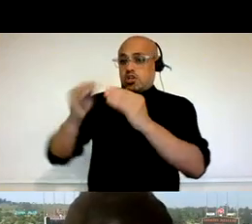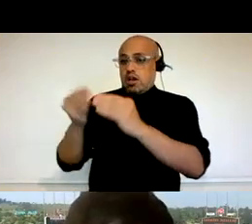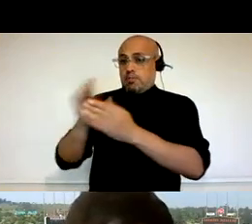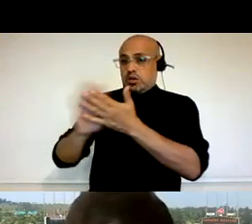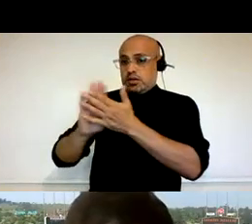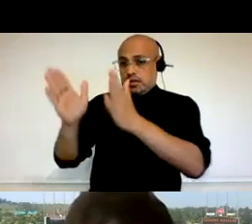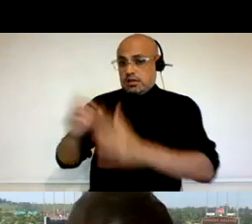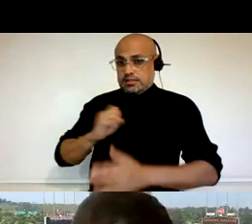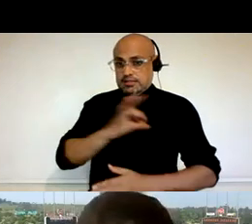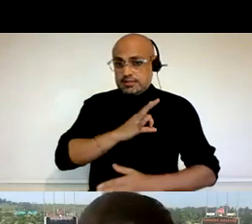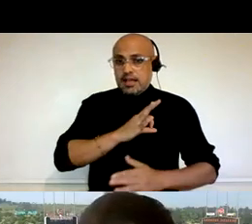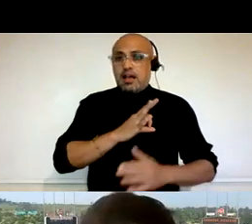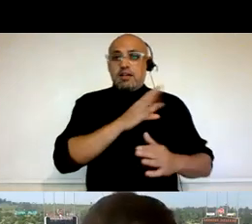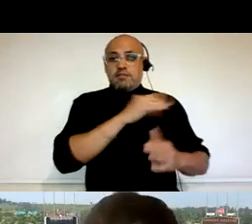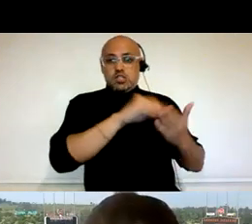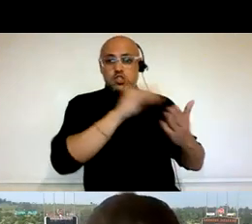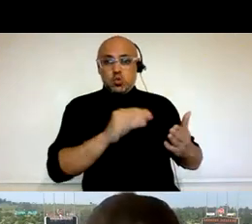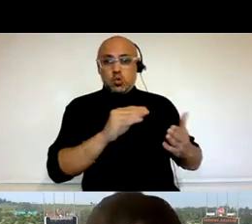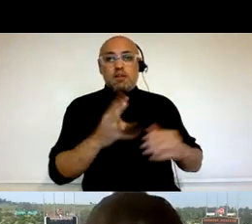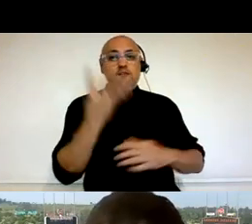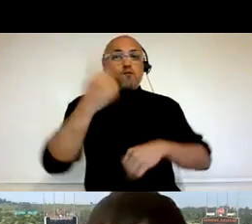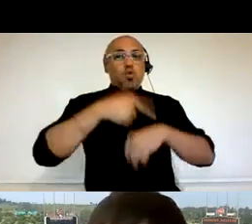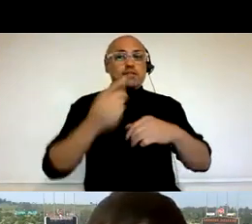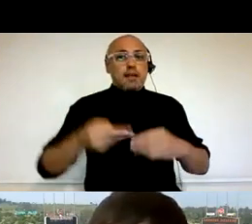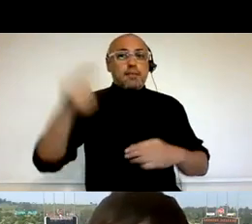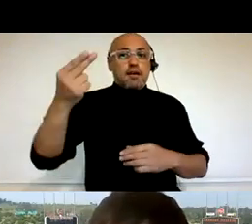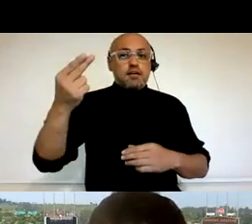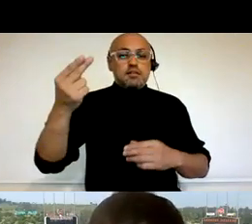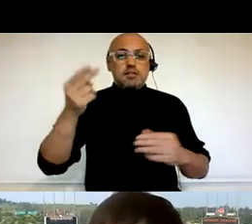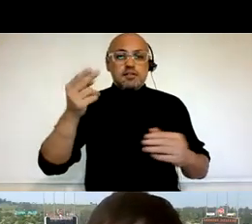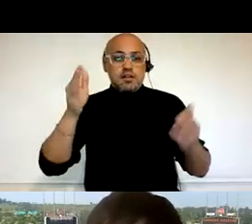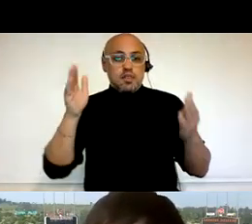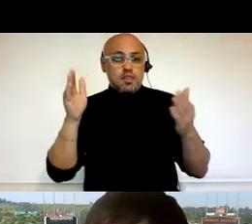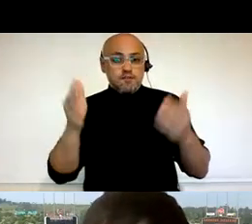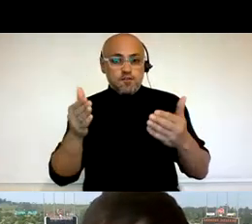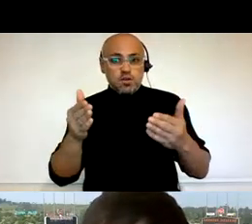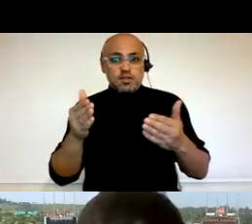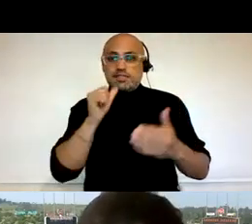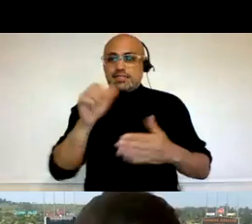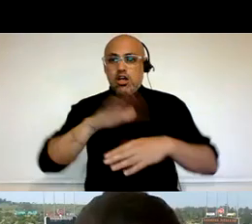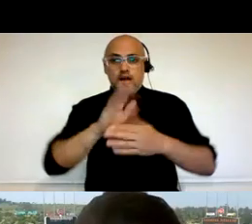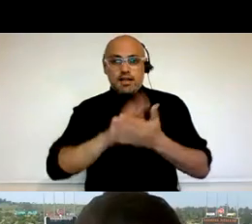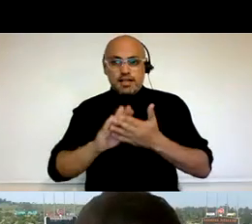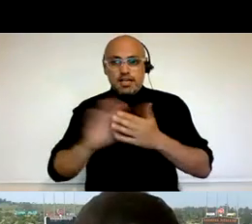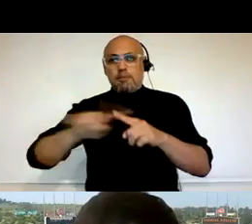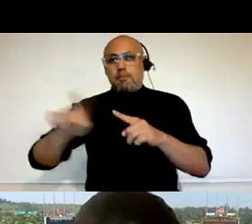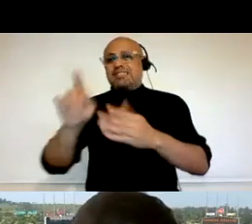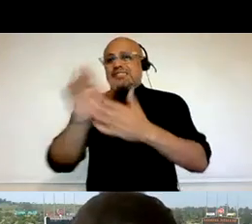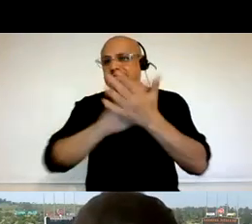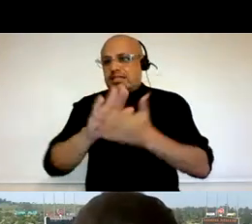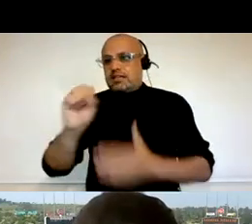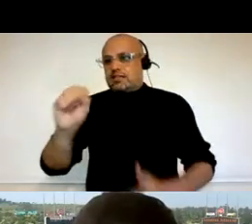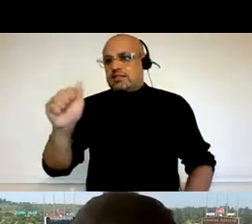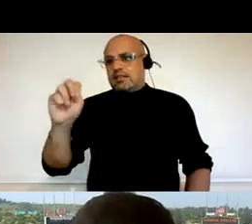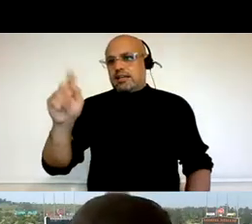higher than we would be under normal circumstances. The focus is not on cleaning, the focus is on sanitizing. And we're looking at the high